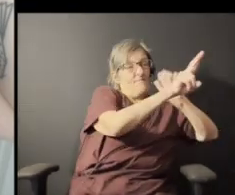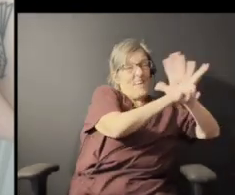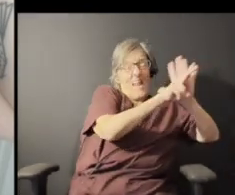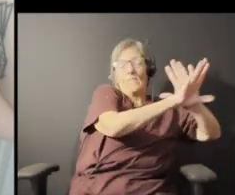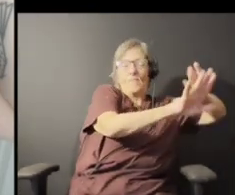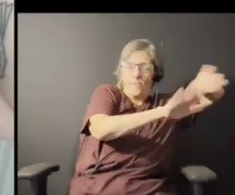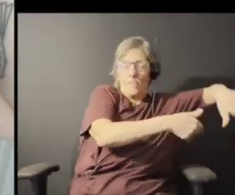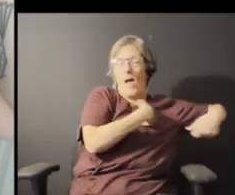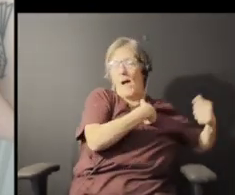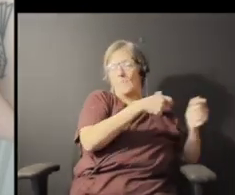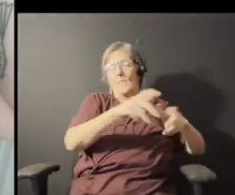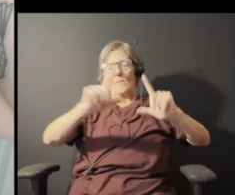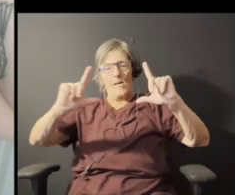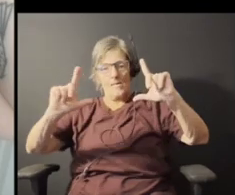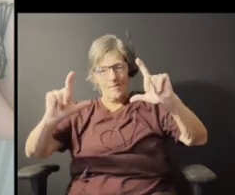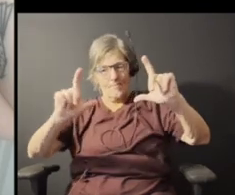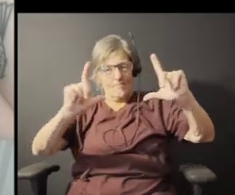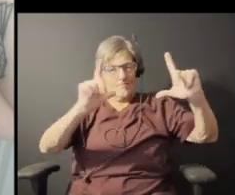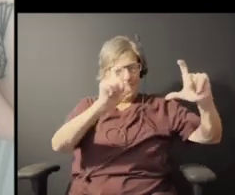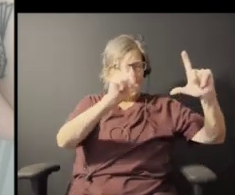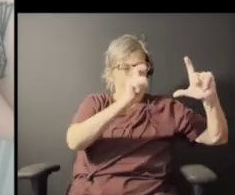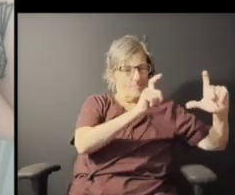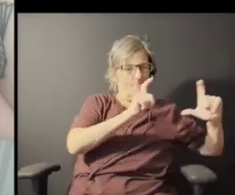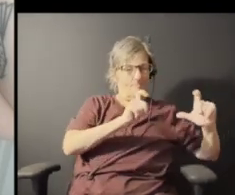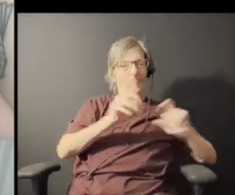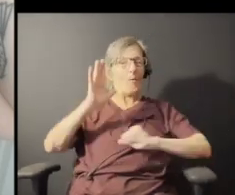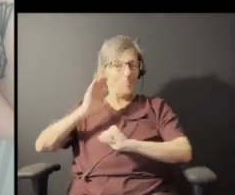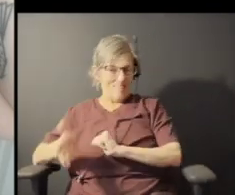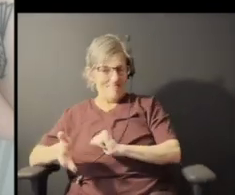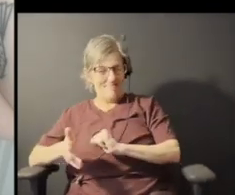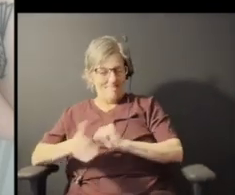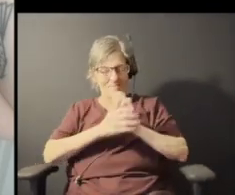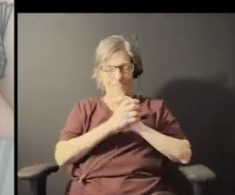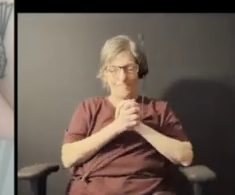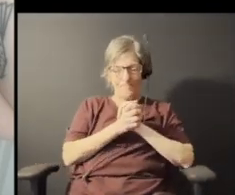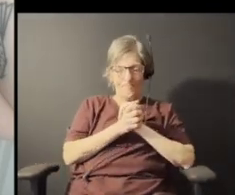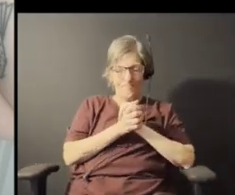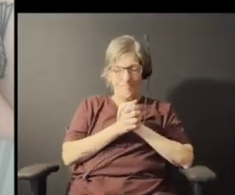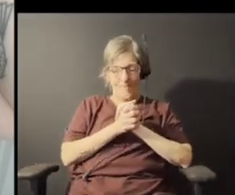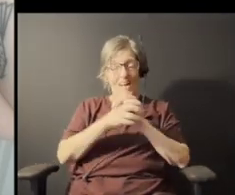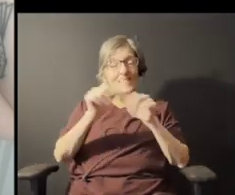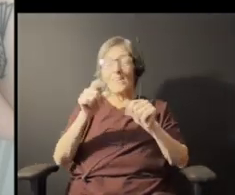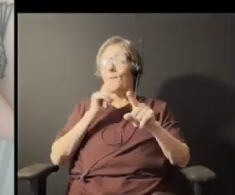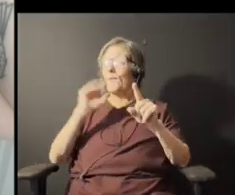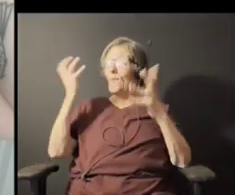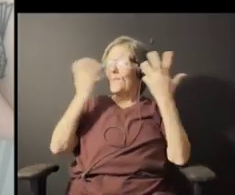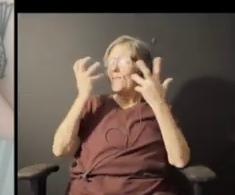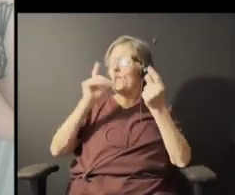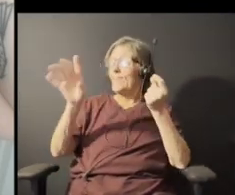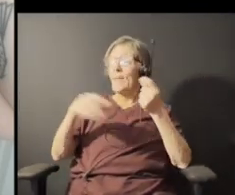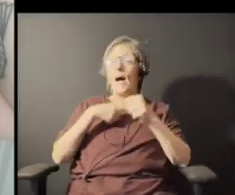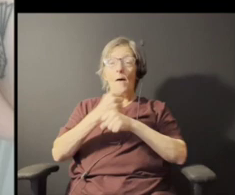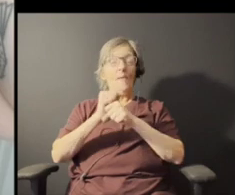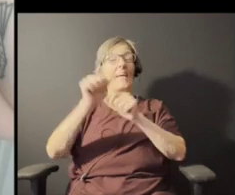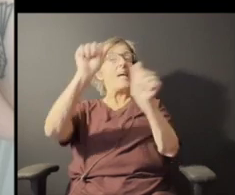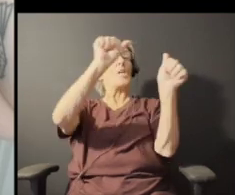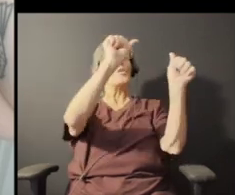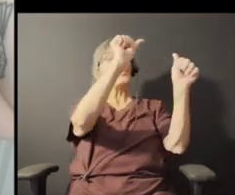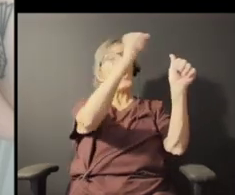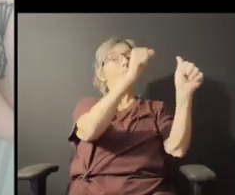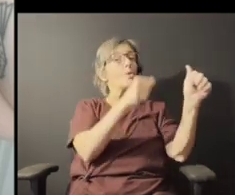video camera, I'm shooting it and doing stills instead. And Oh, neat, I've been making a